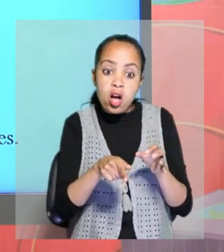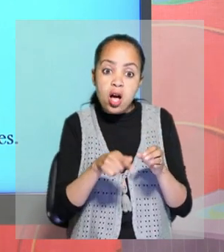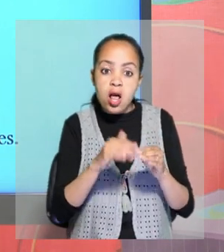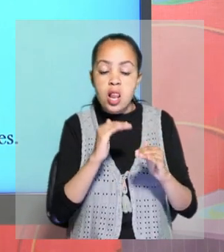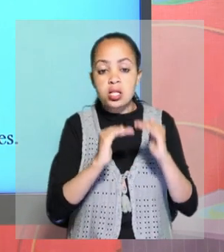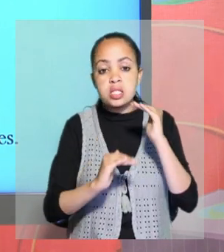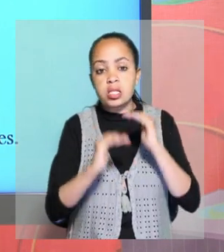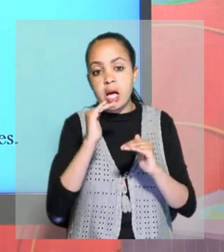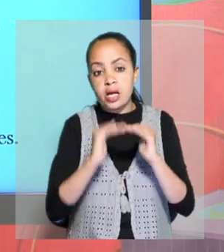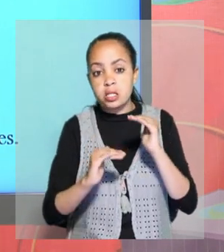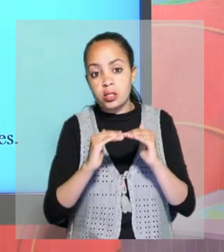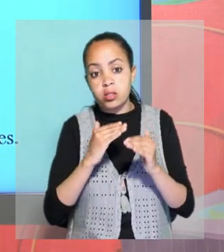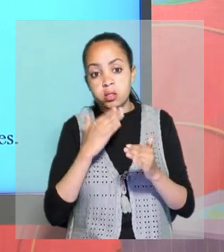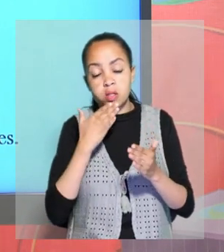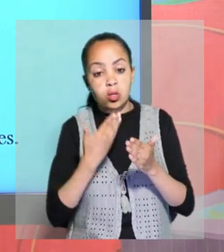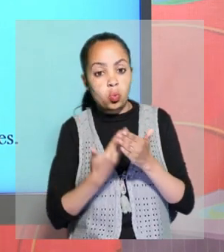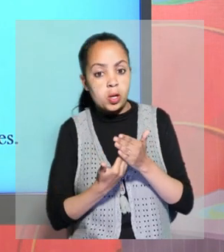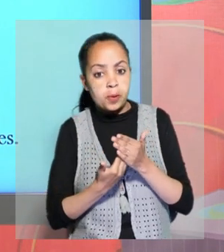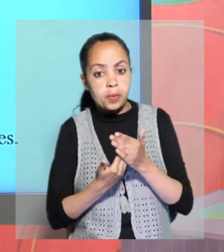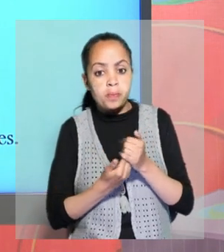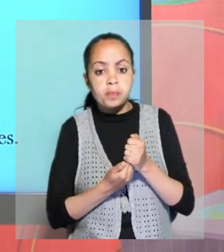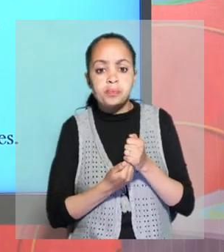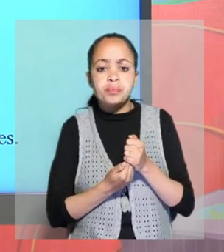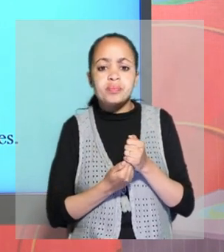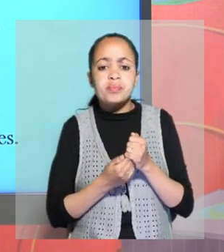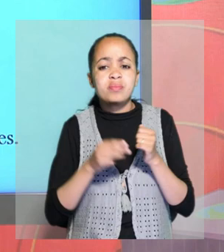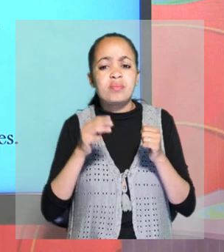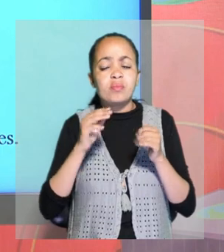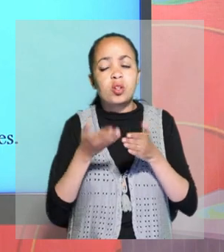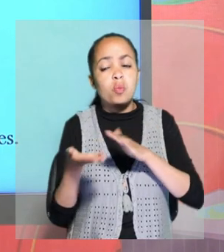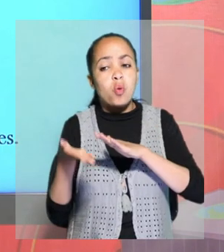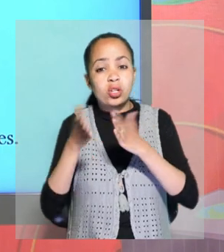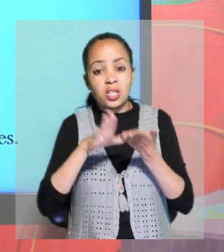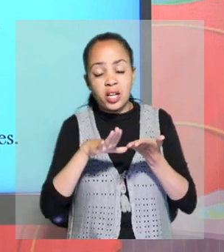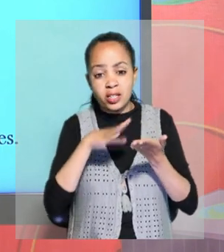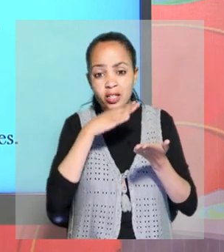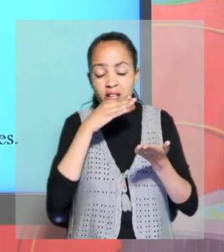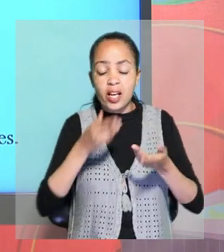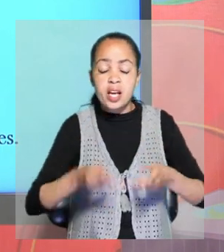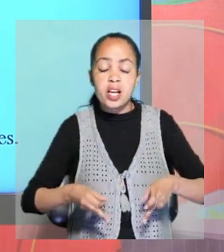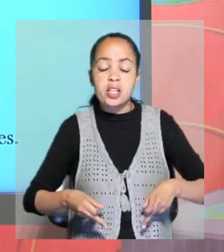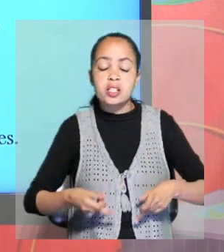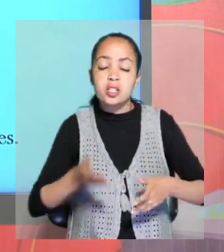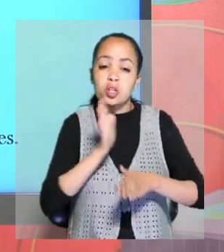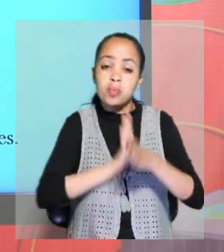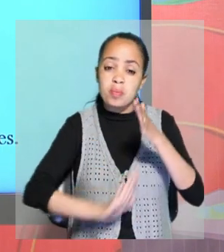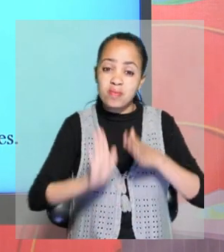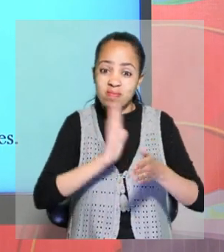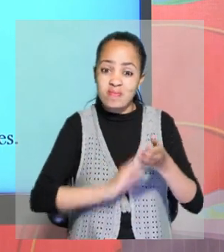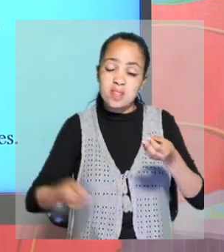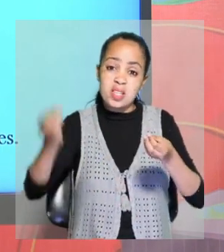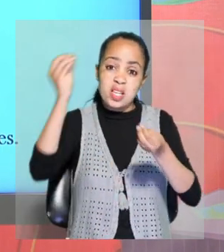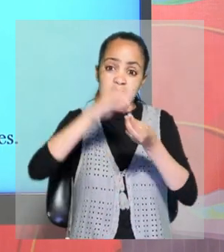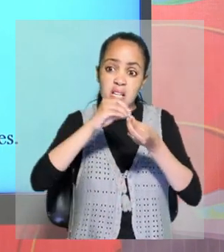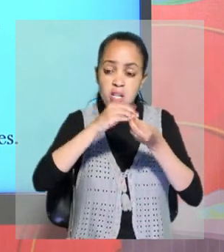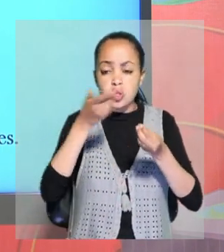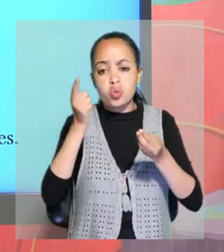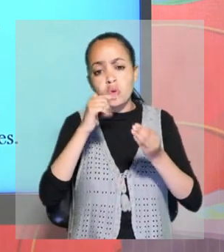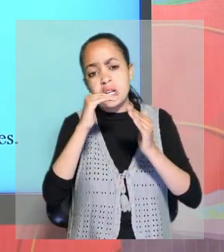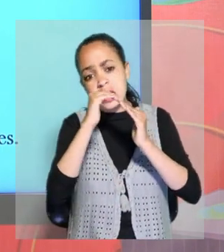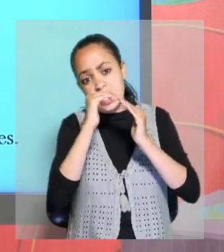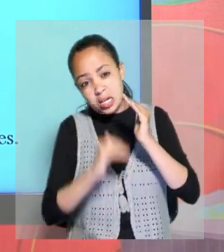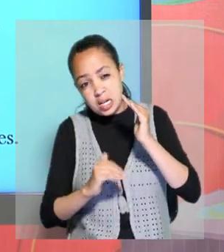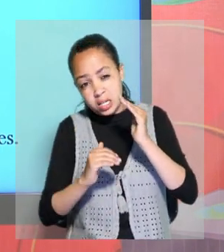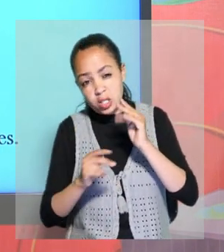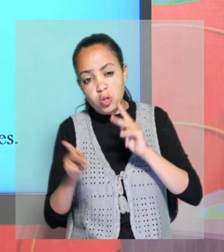size. Well then, whether mortality, the natality can affect or increase or decrease population